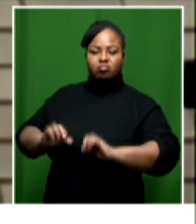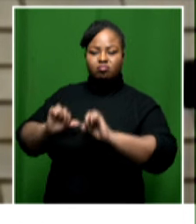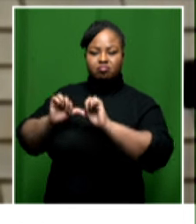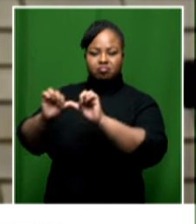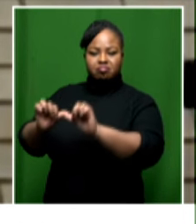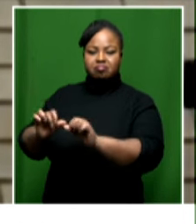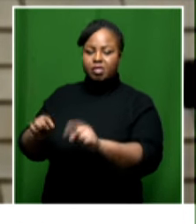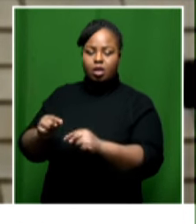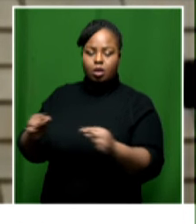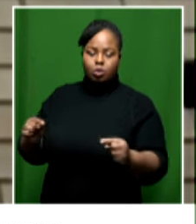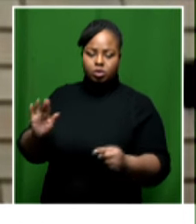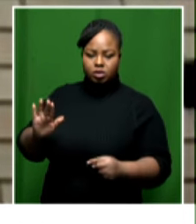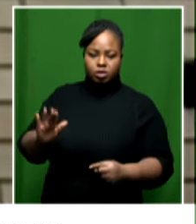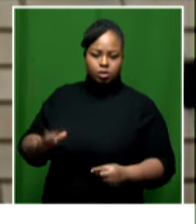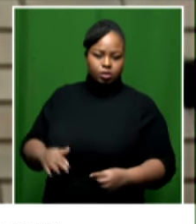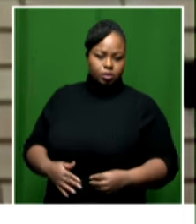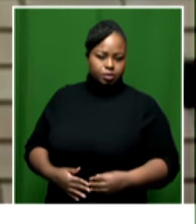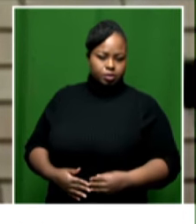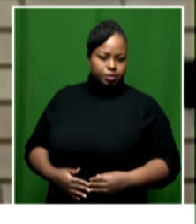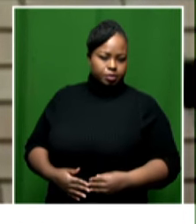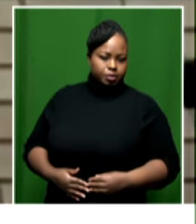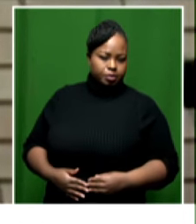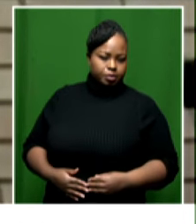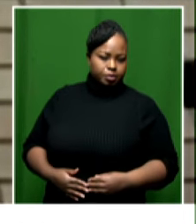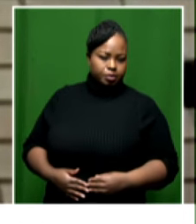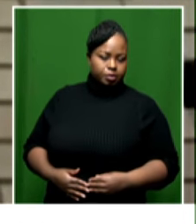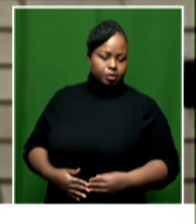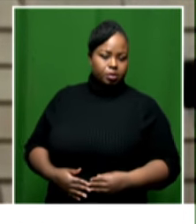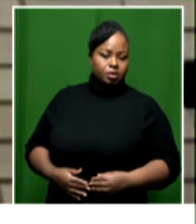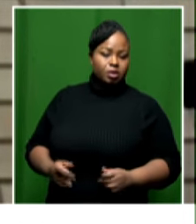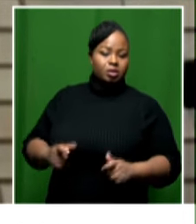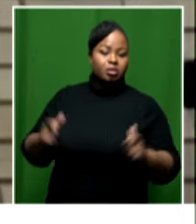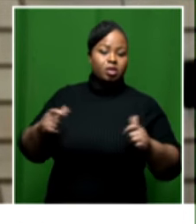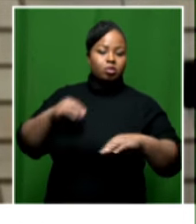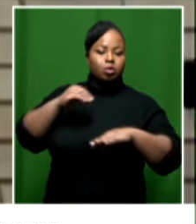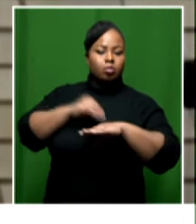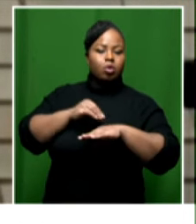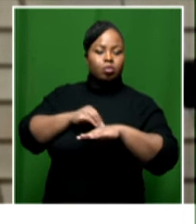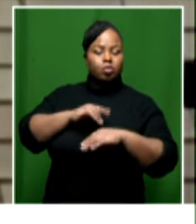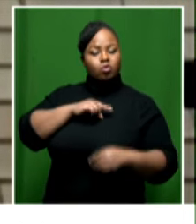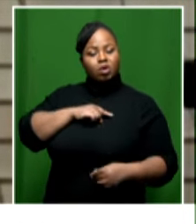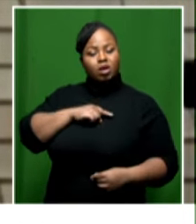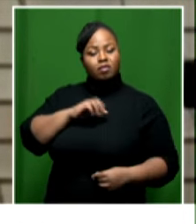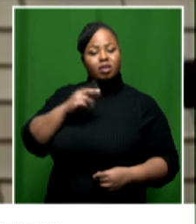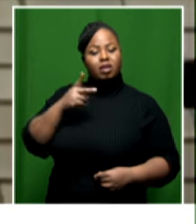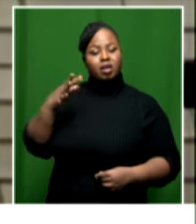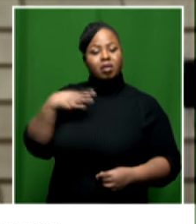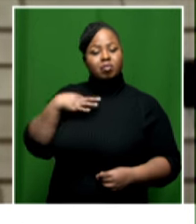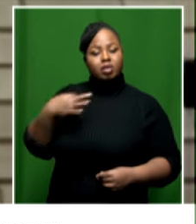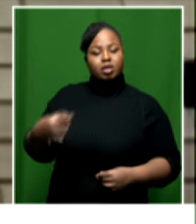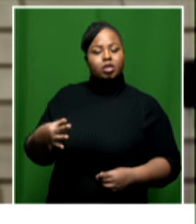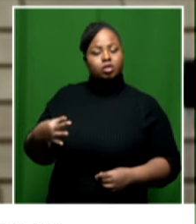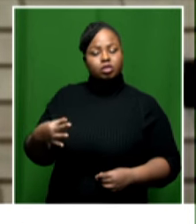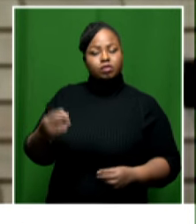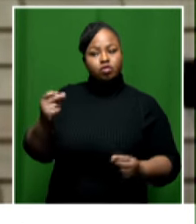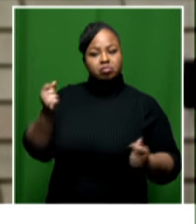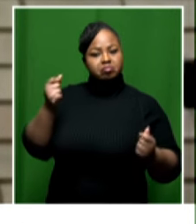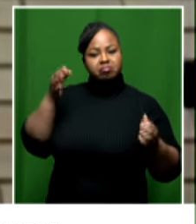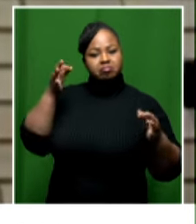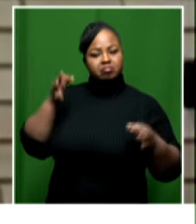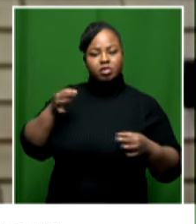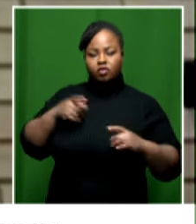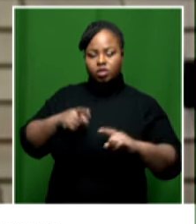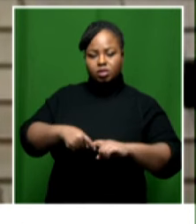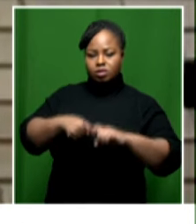The inherent problem with this argument is that any application for rescission does not automatically suspend